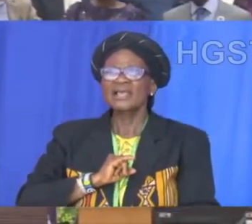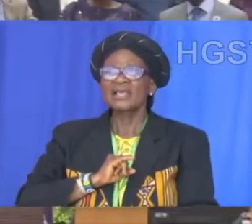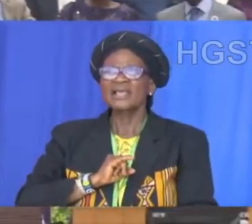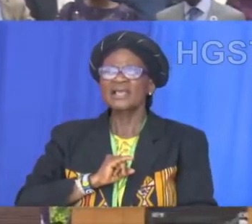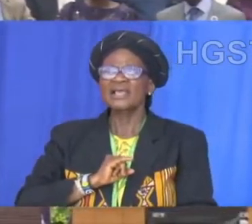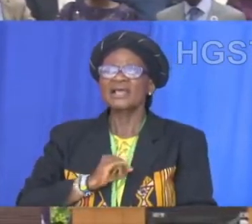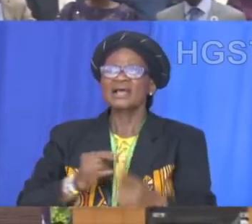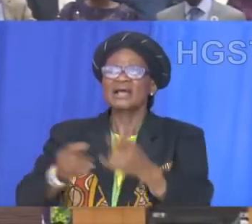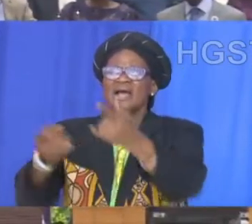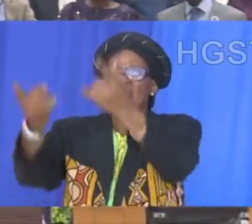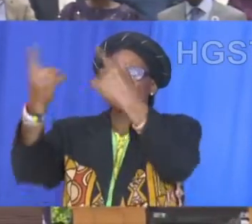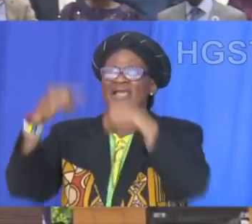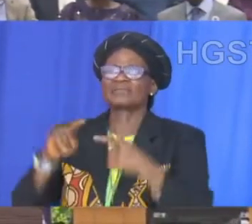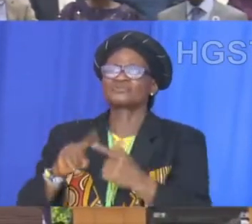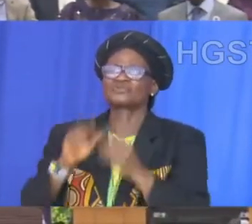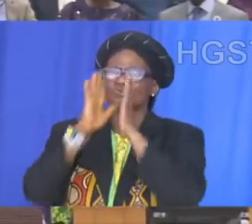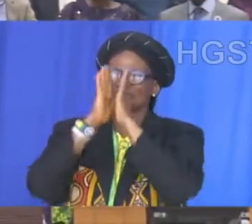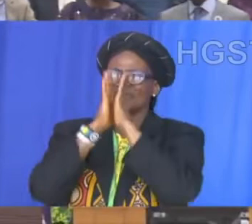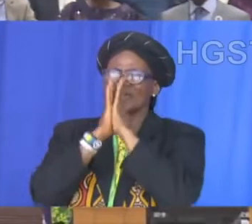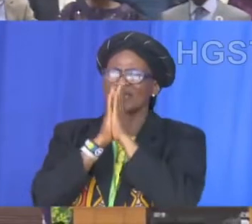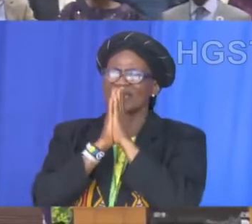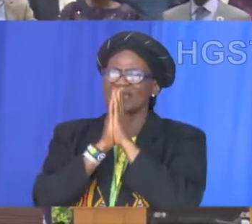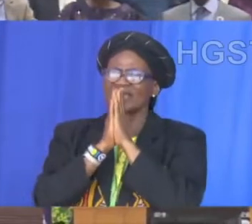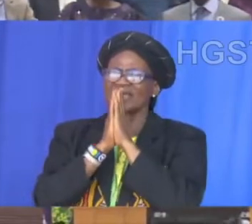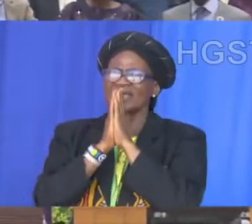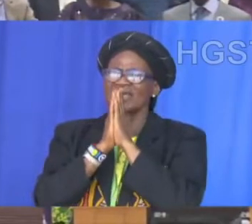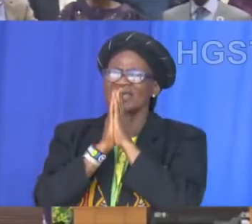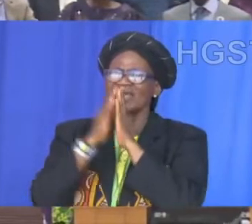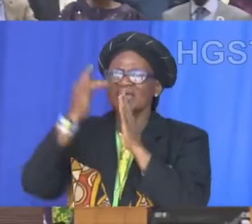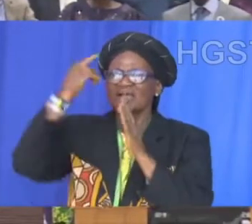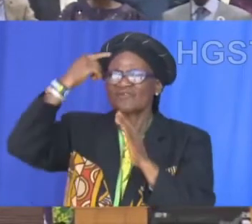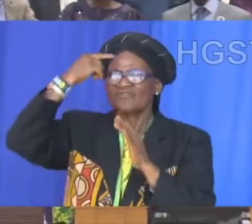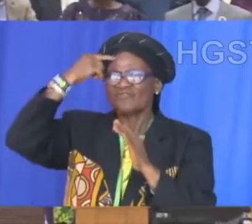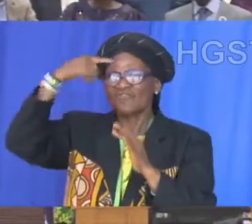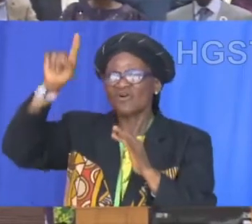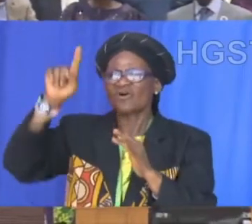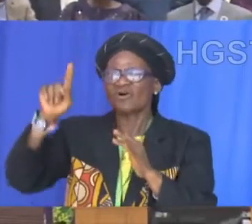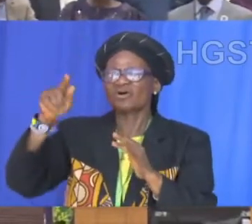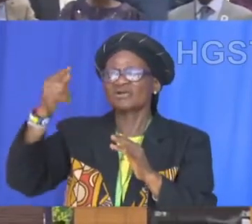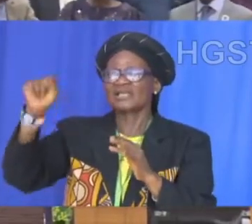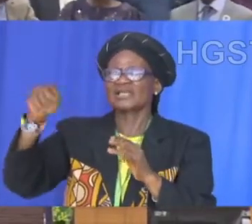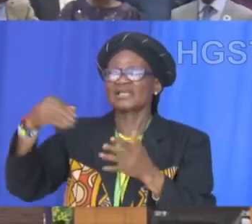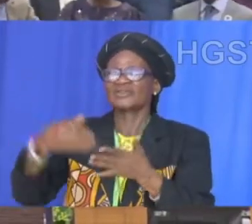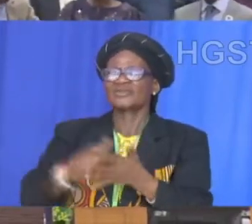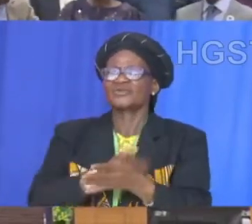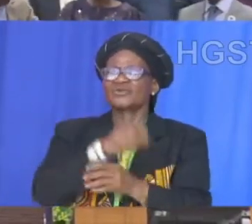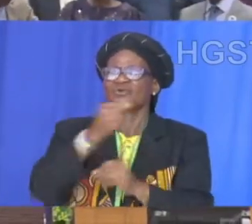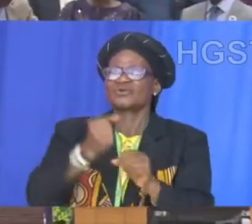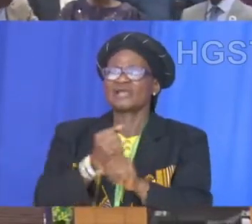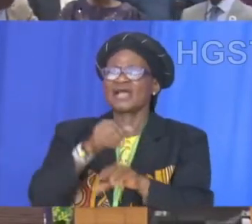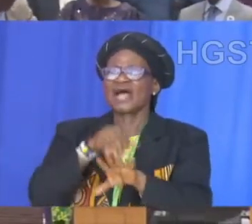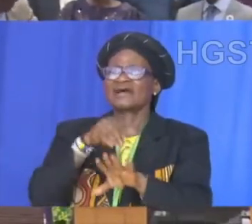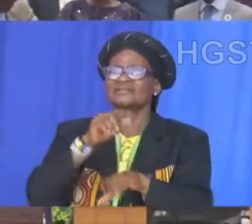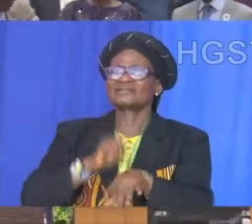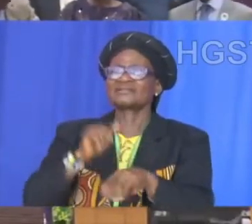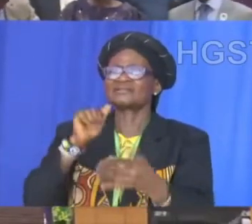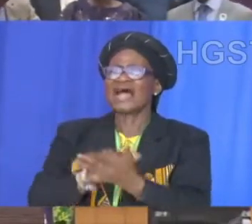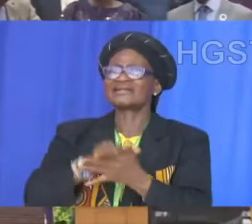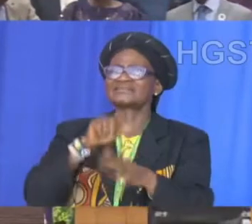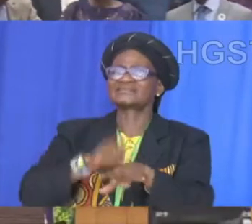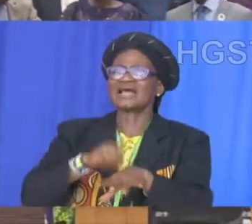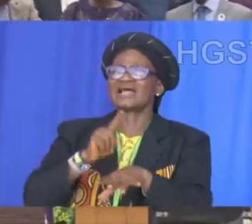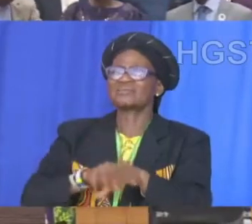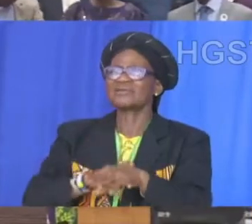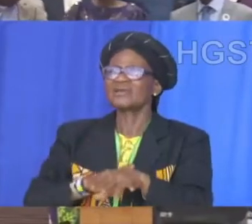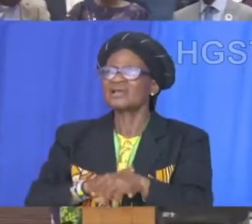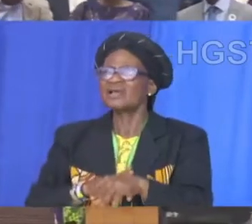I came to pray for the new year. At that time,